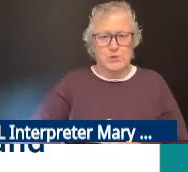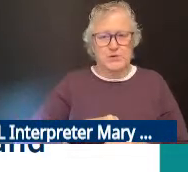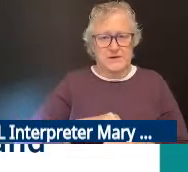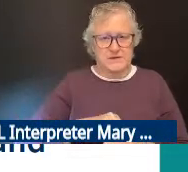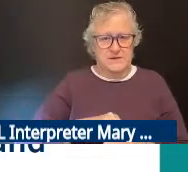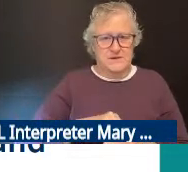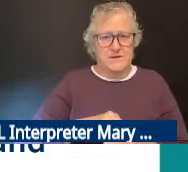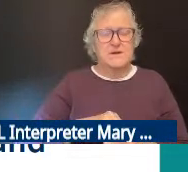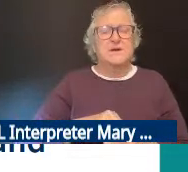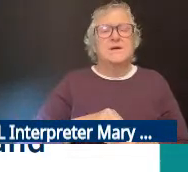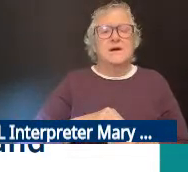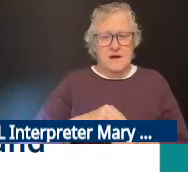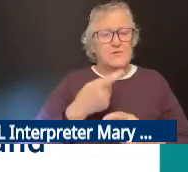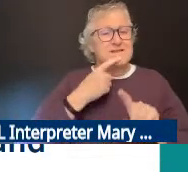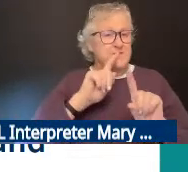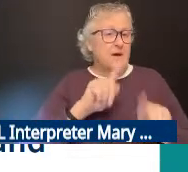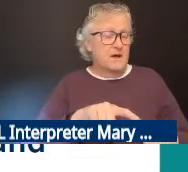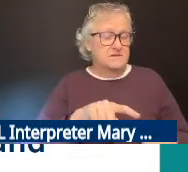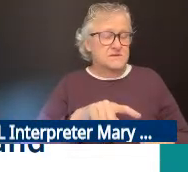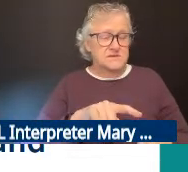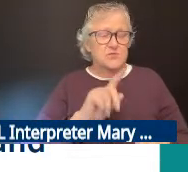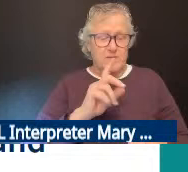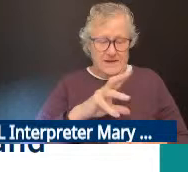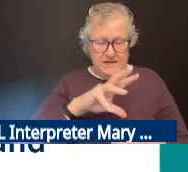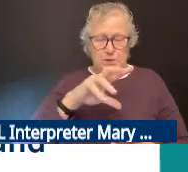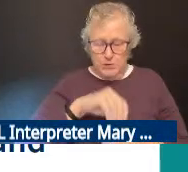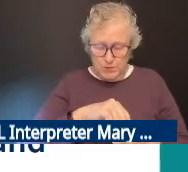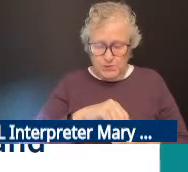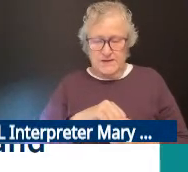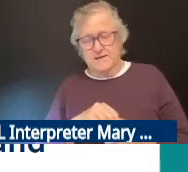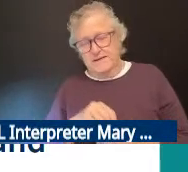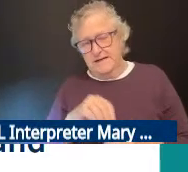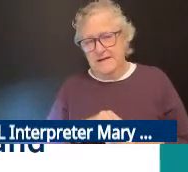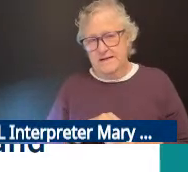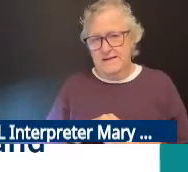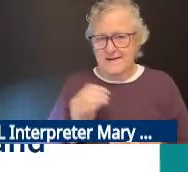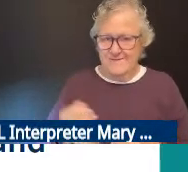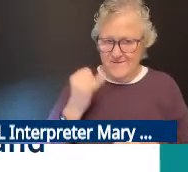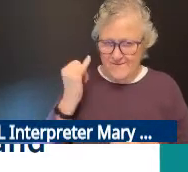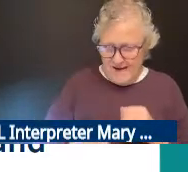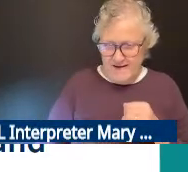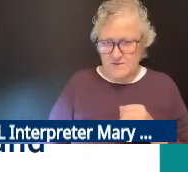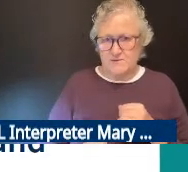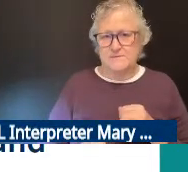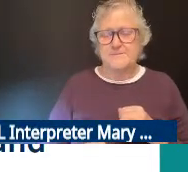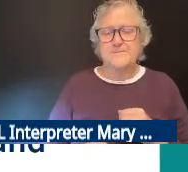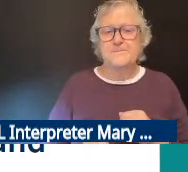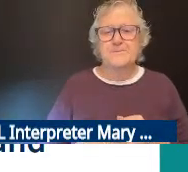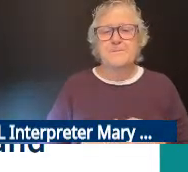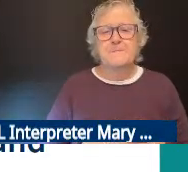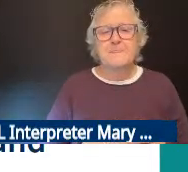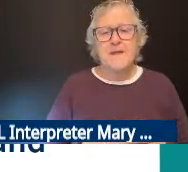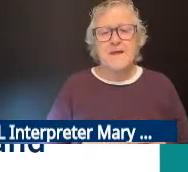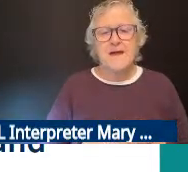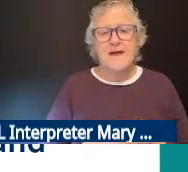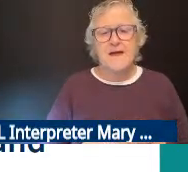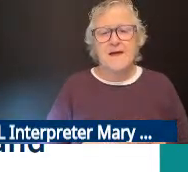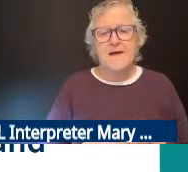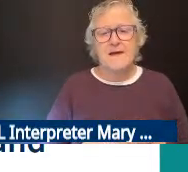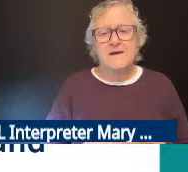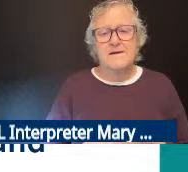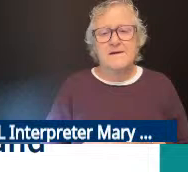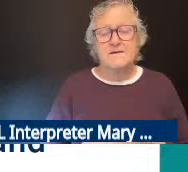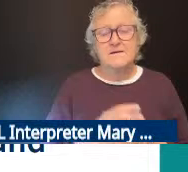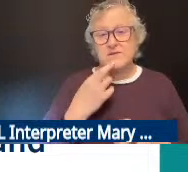to include or acknowledge any updates the program has made to design options and or analysis as a result of those